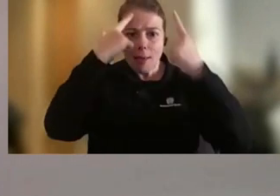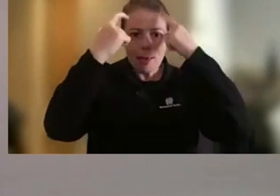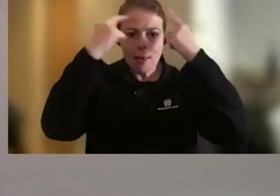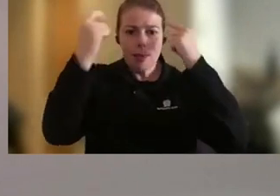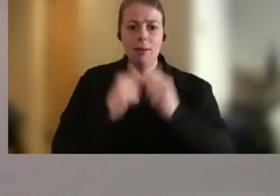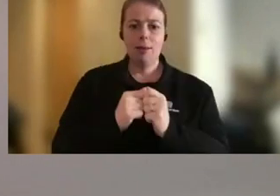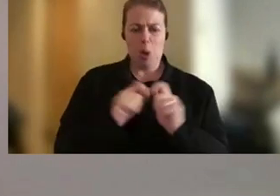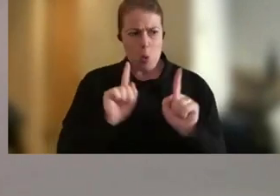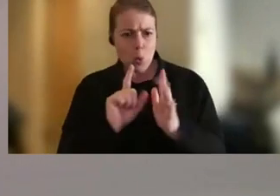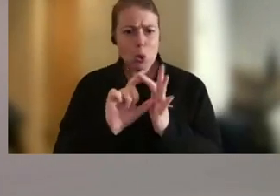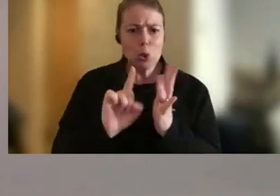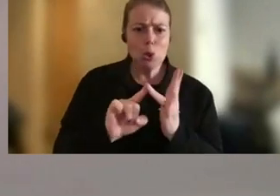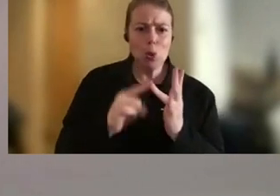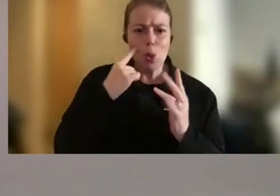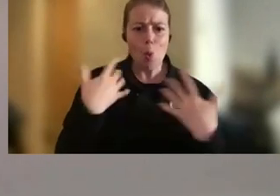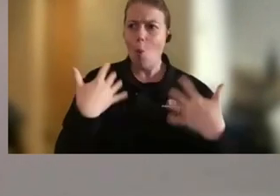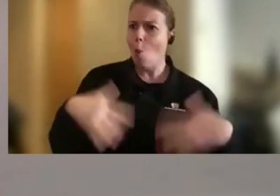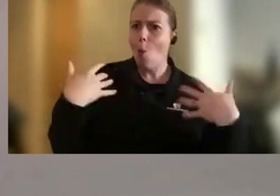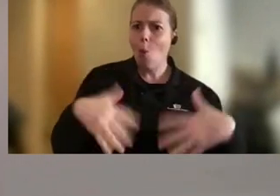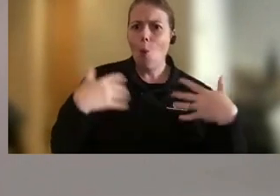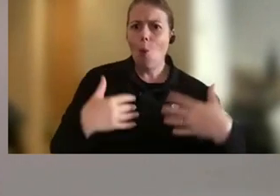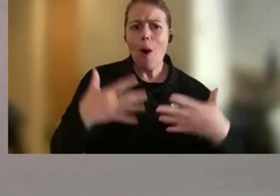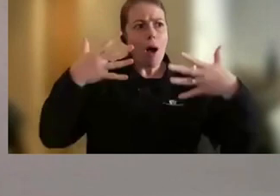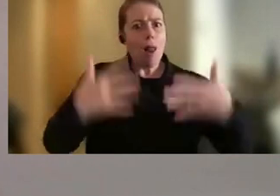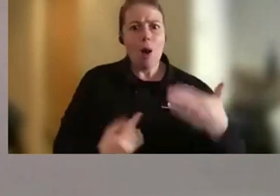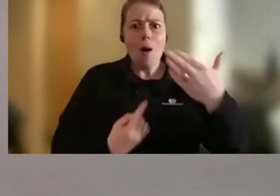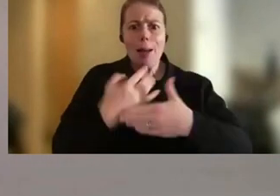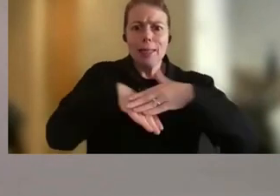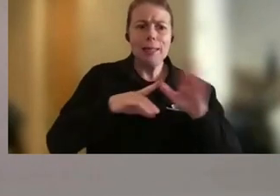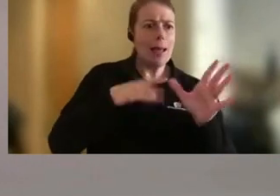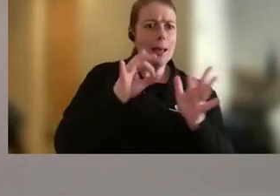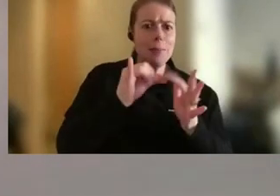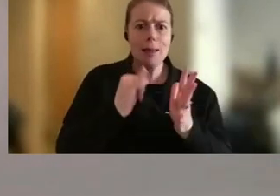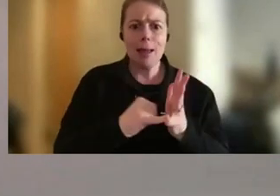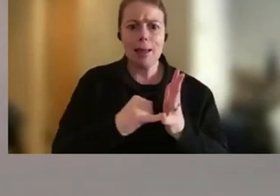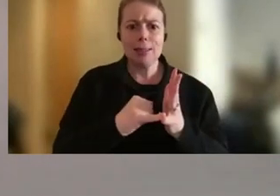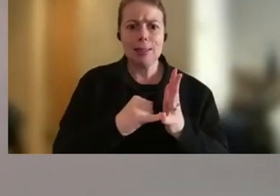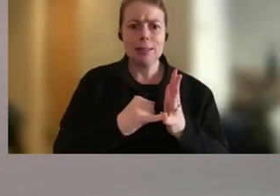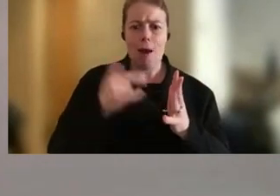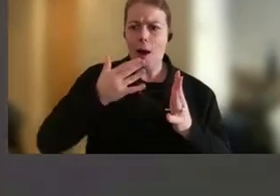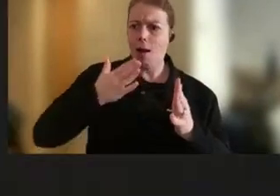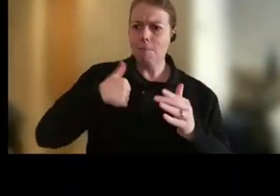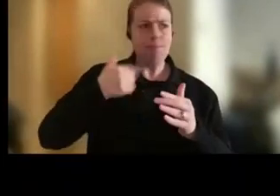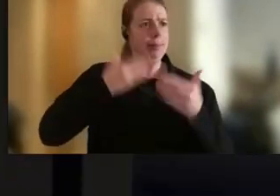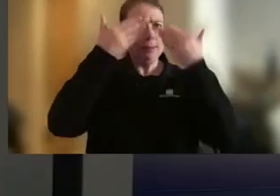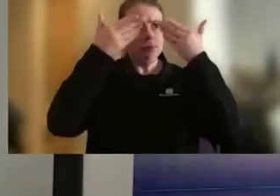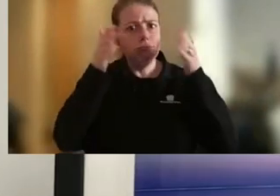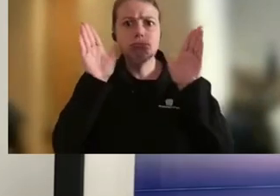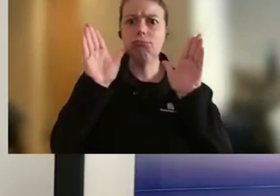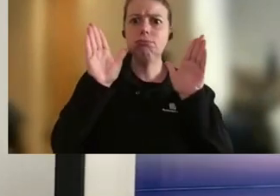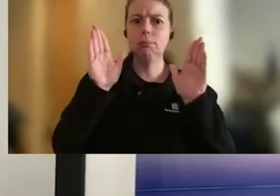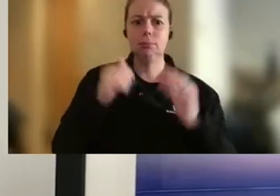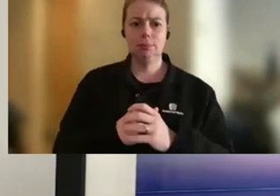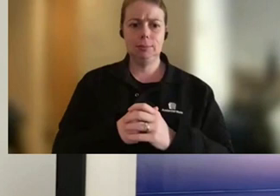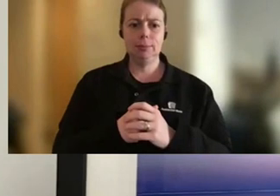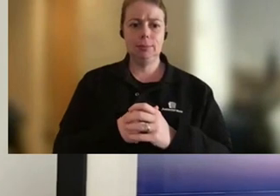doing. And I thought, wow, there's so much going on in the APS. I really need to broaden my horizons. Starting out